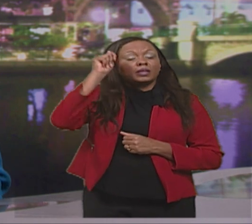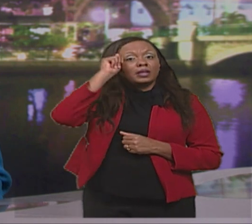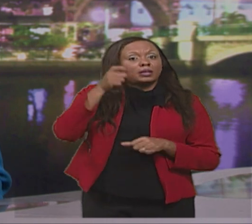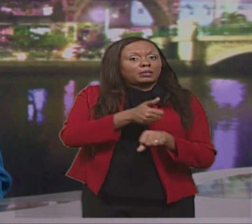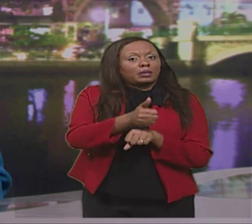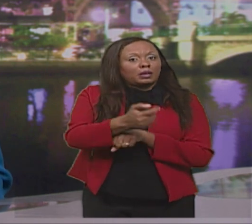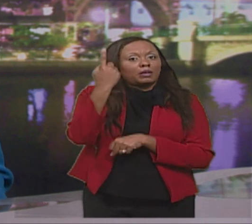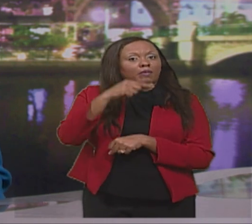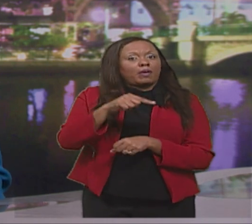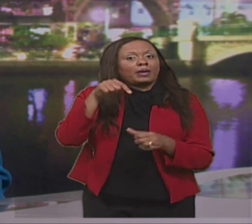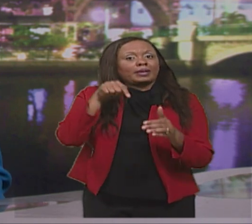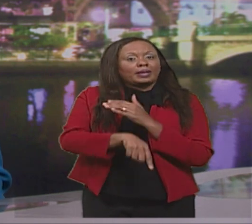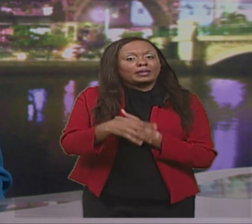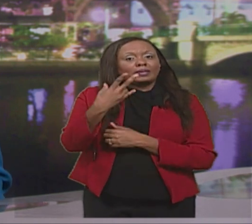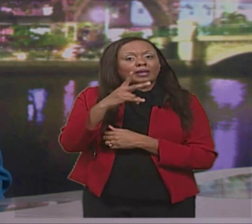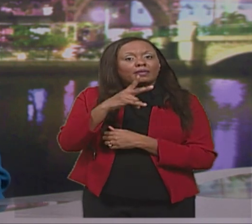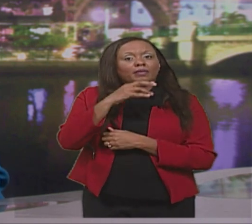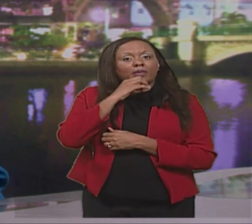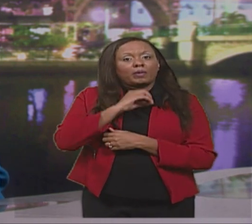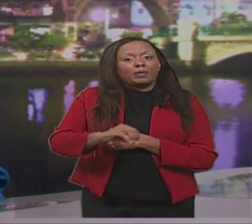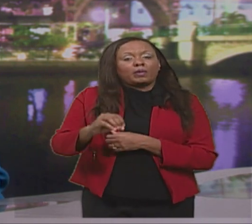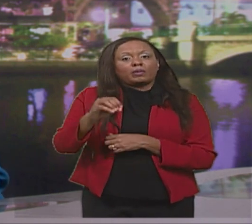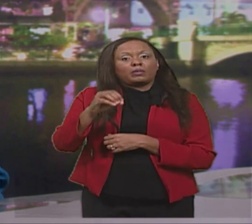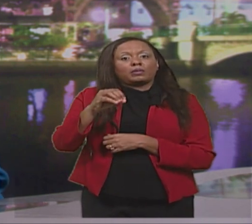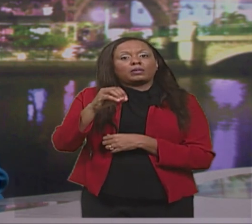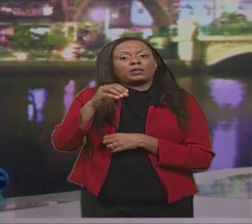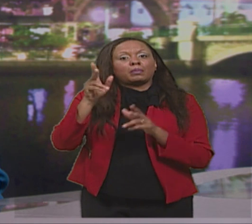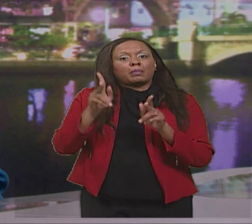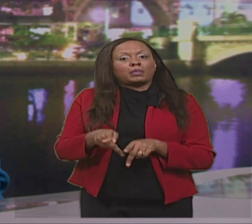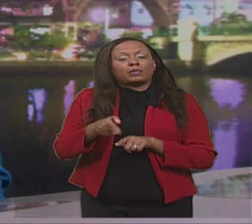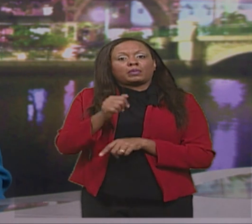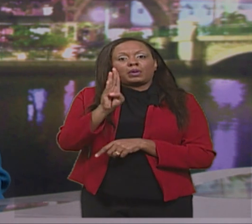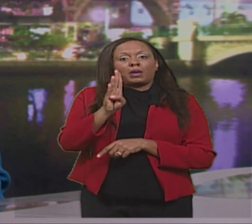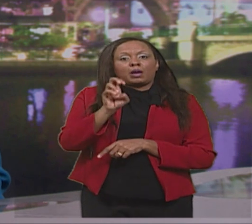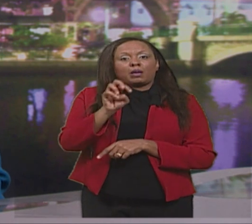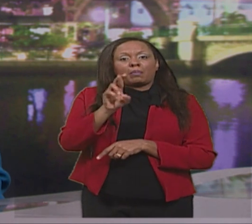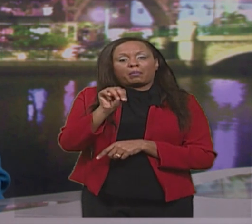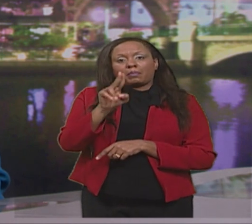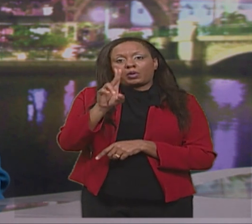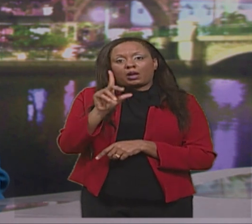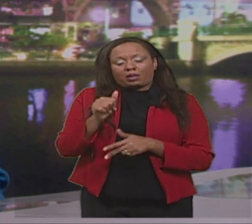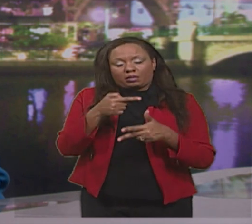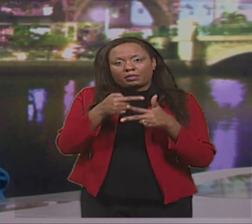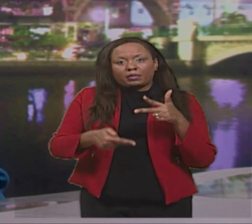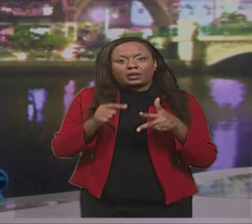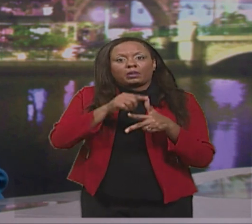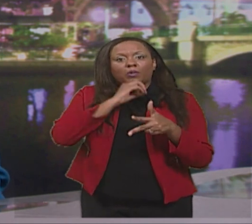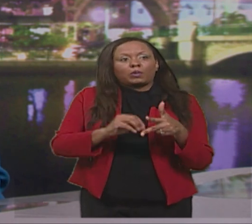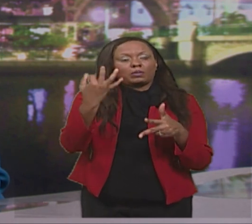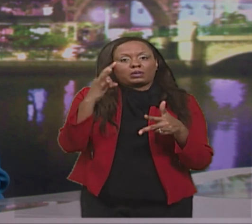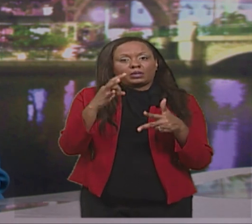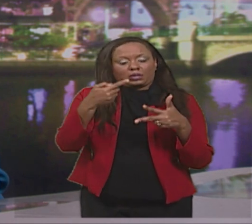of 17-year-old Bermudan Lyrico Steed, who was stabbed to death last month. The 3, Kisharon Campbell, who is